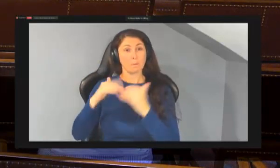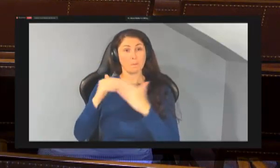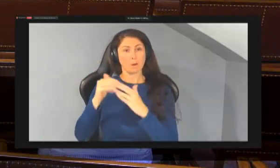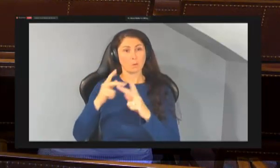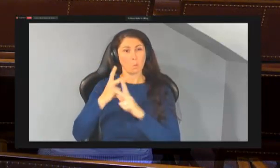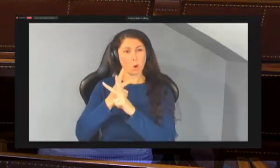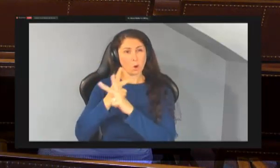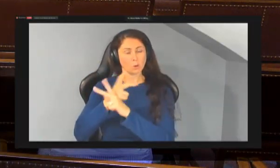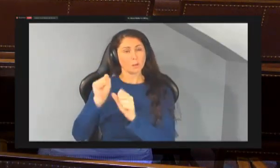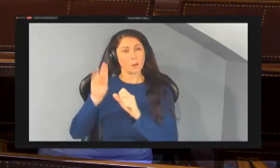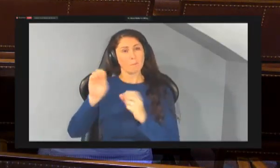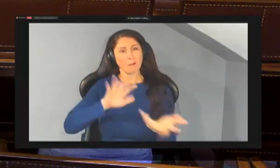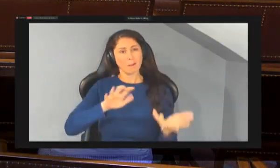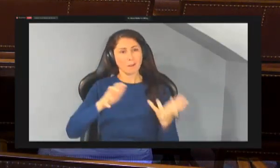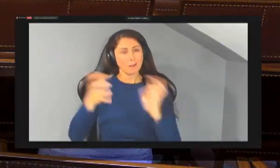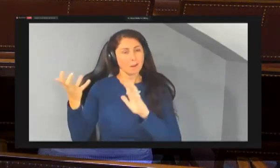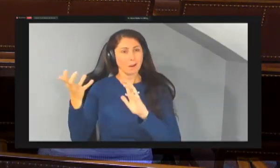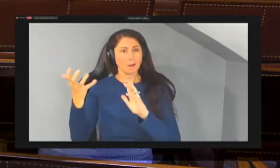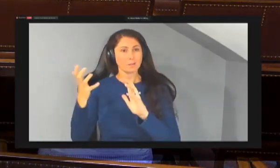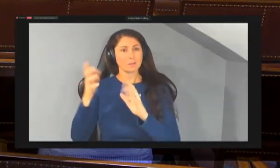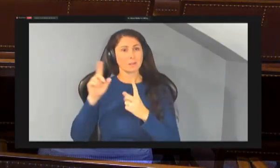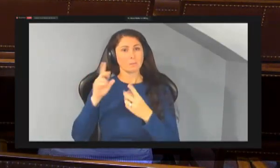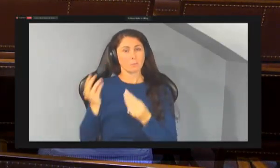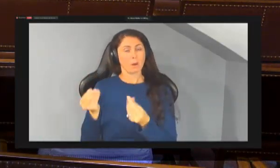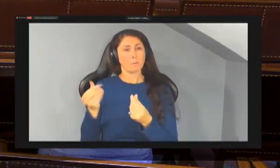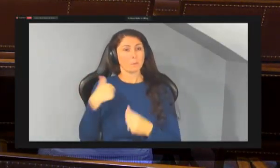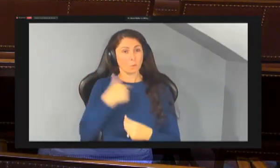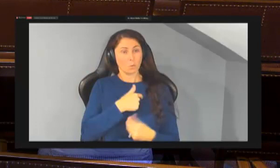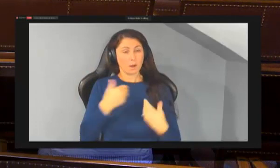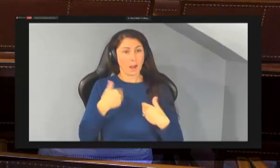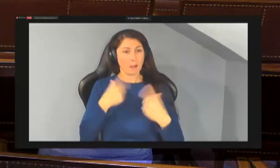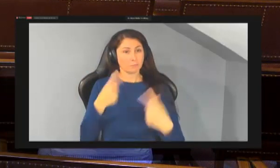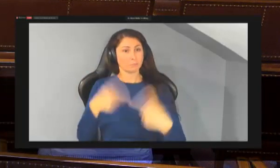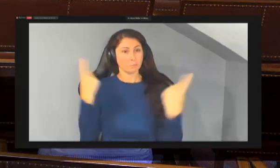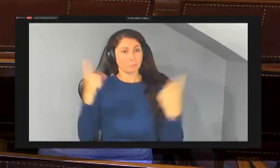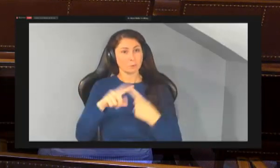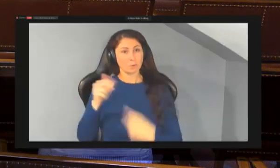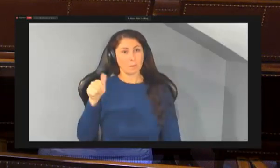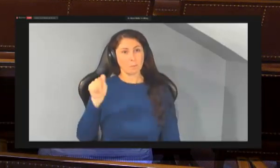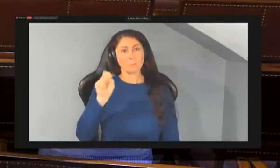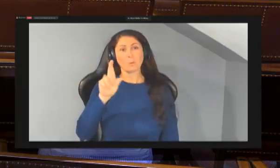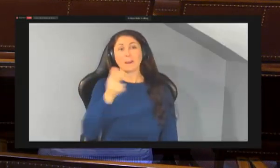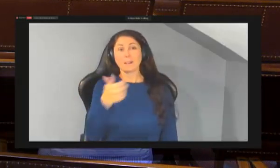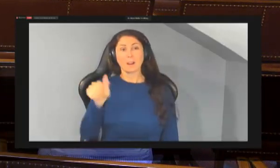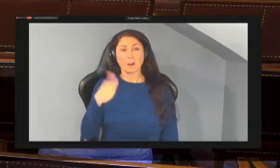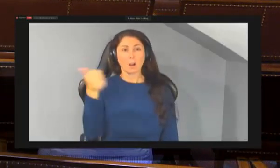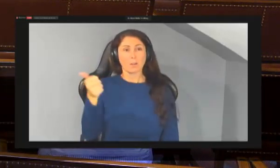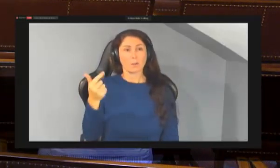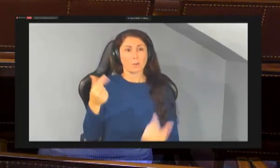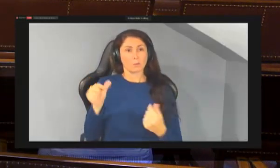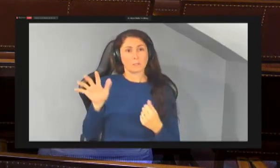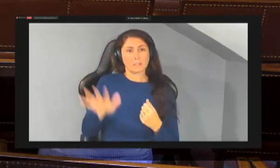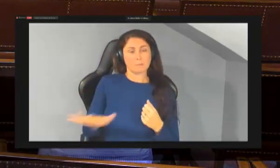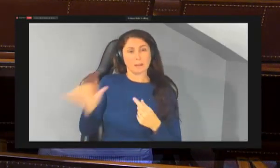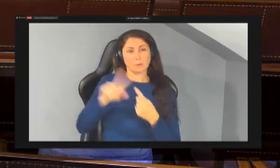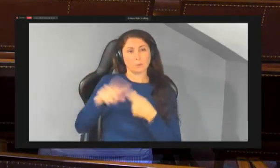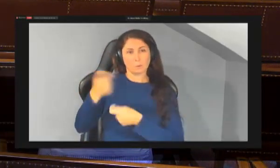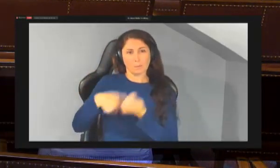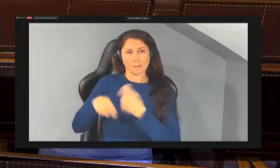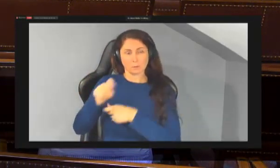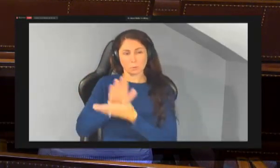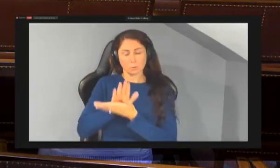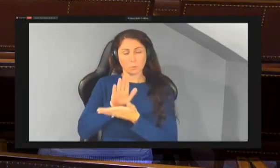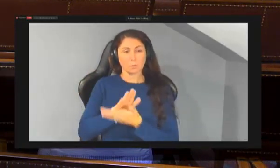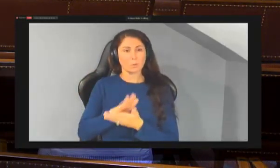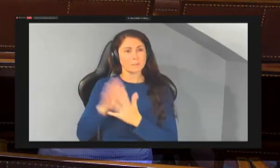a disruptive and nuisance property. We have objected to apartments or anything other than a green space to replace the school, tear